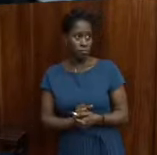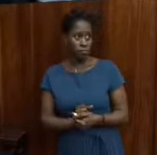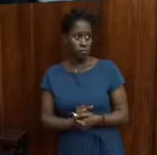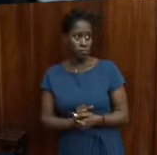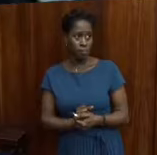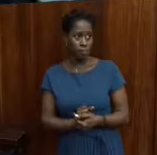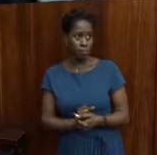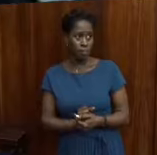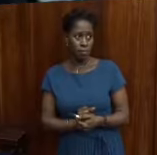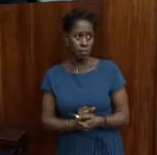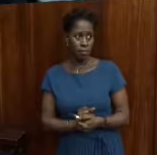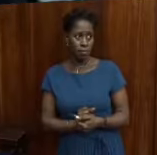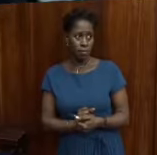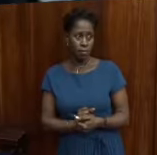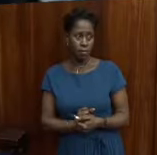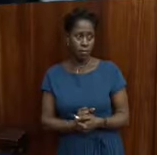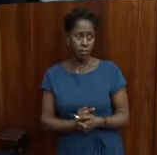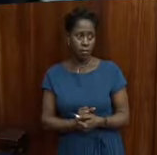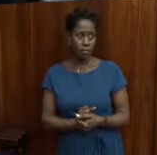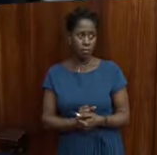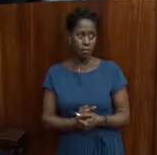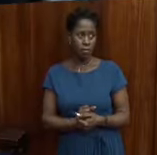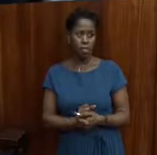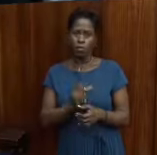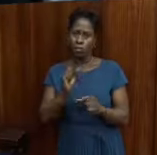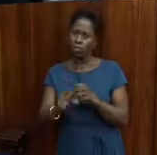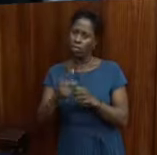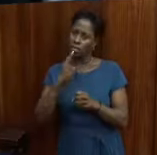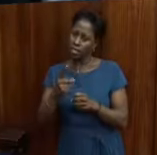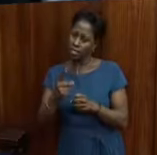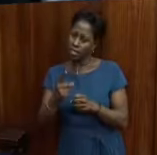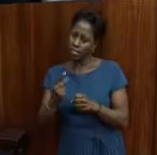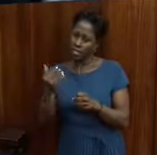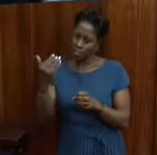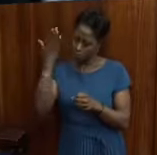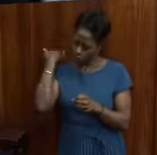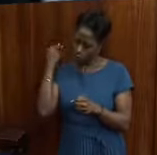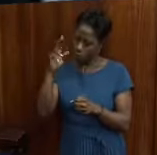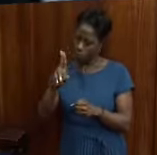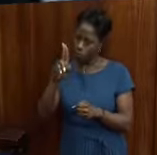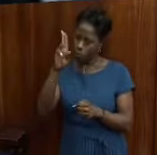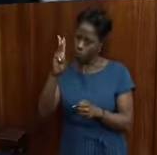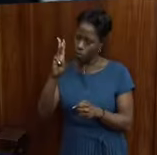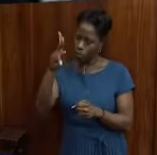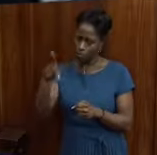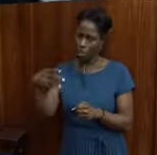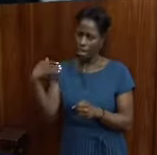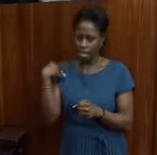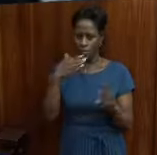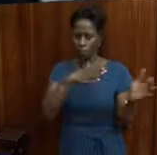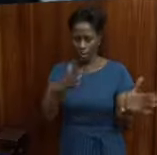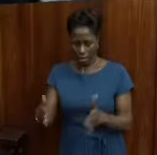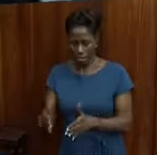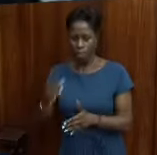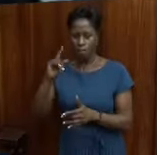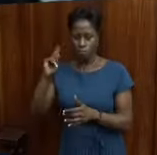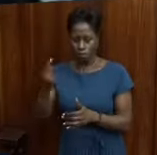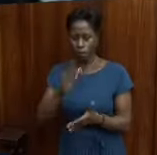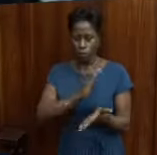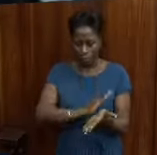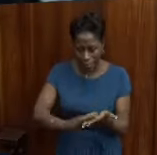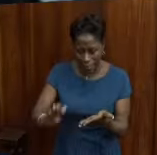was phase one, to construct the sediment disposal area, SDA, and desilt the immediate area